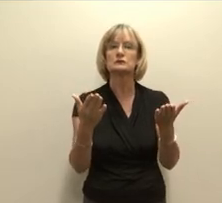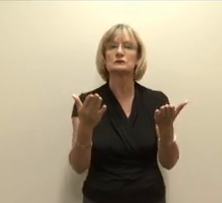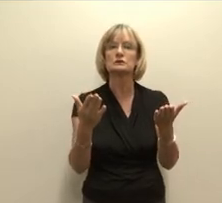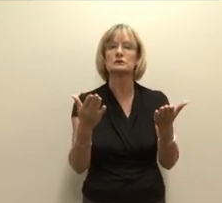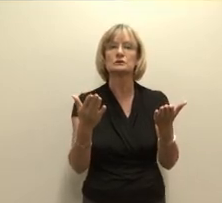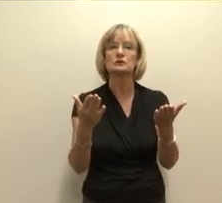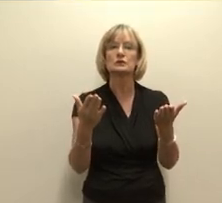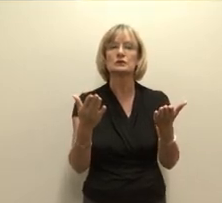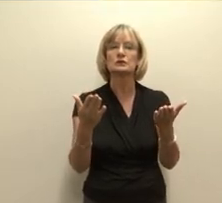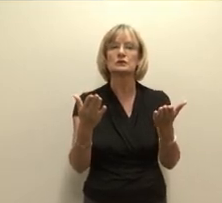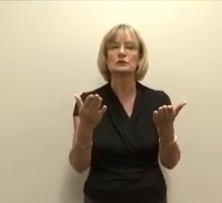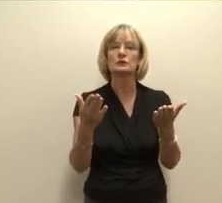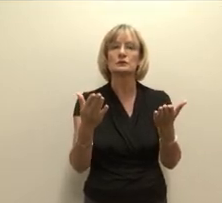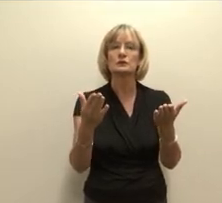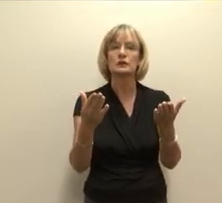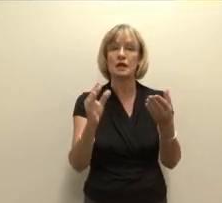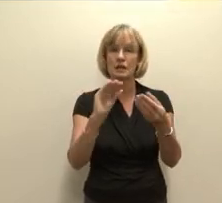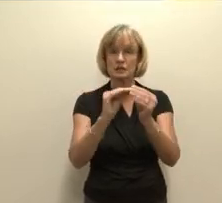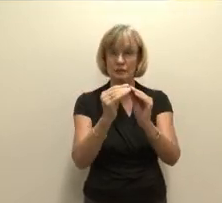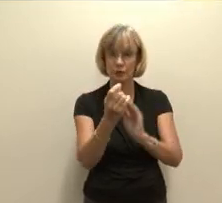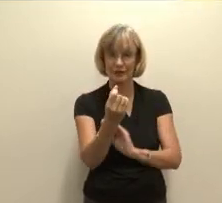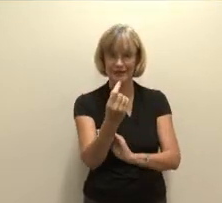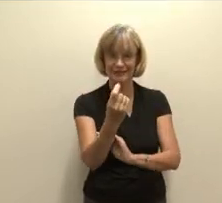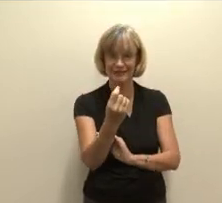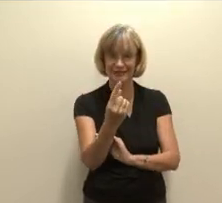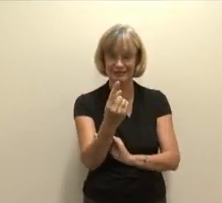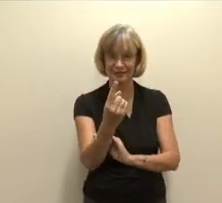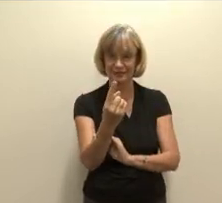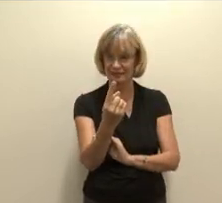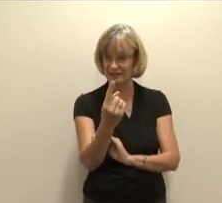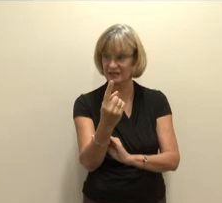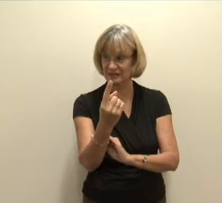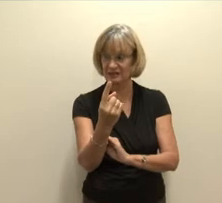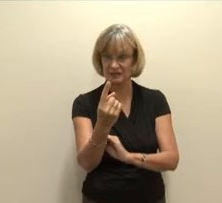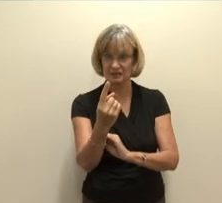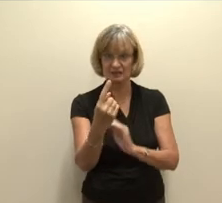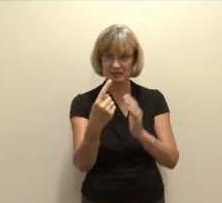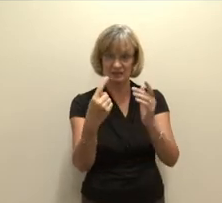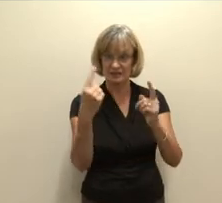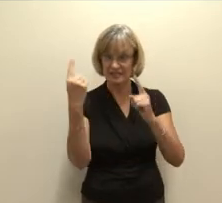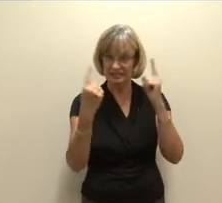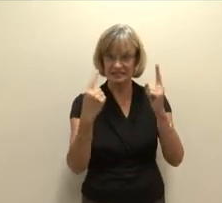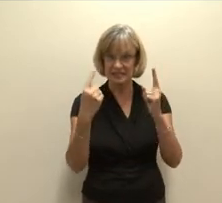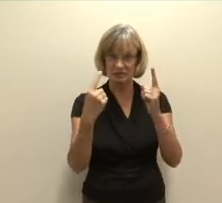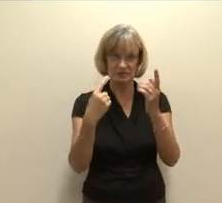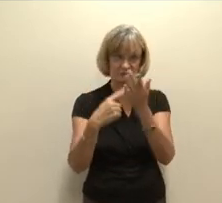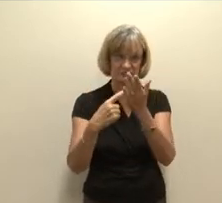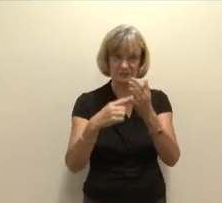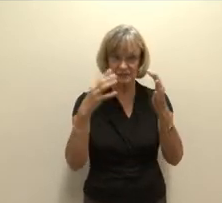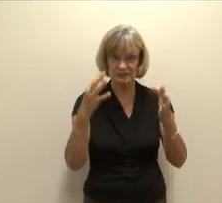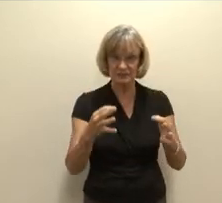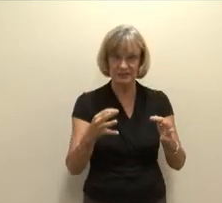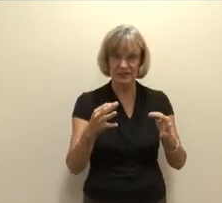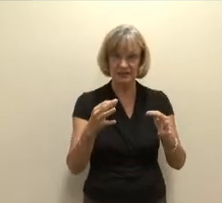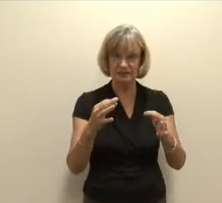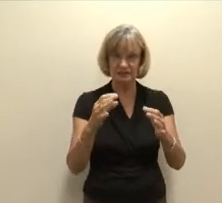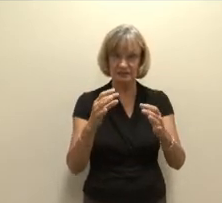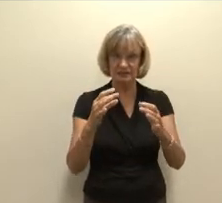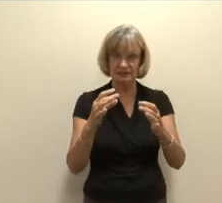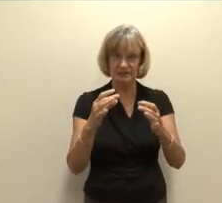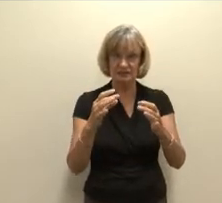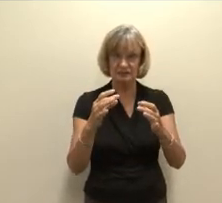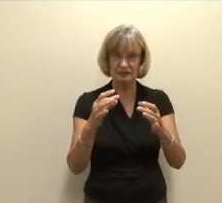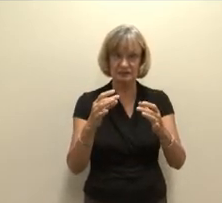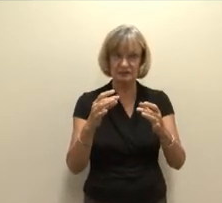we move item 11, consider, discuss, and take appropriate action regarding the approval of offer to employ new